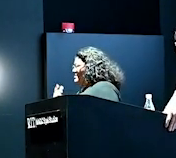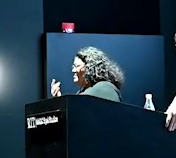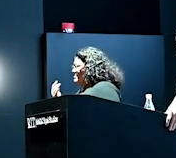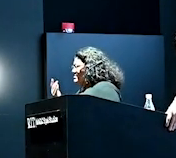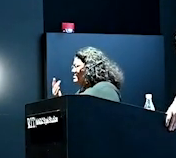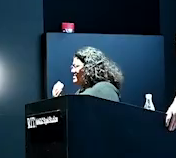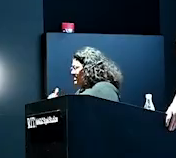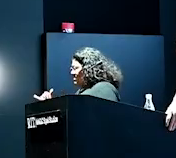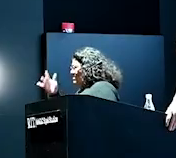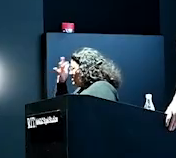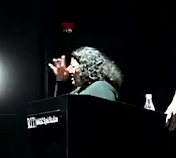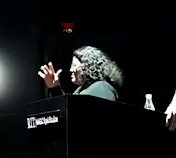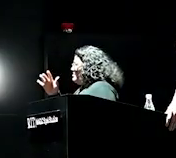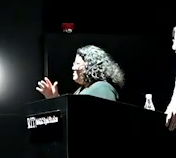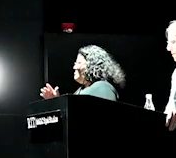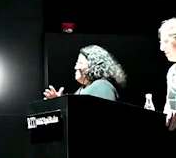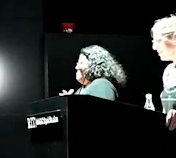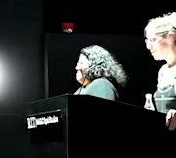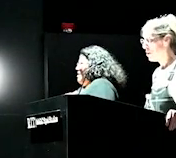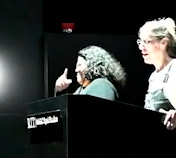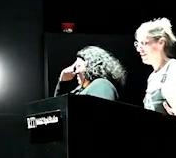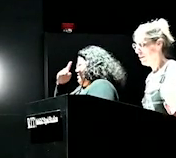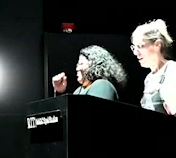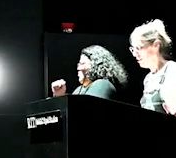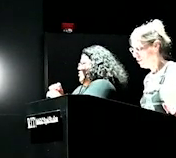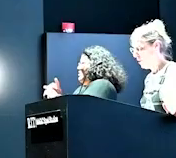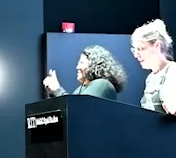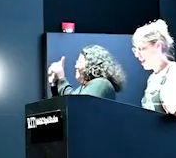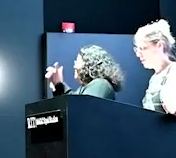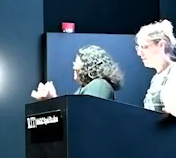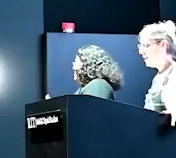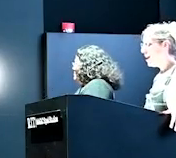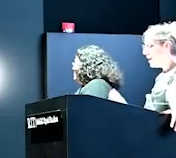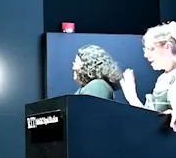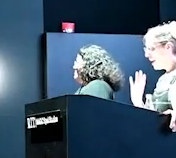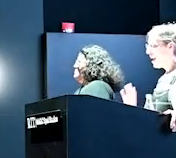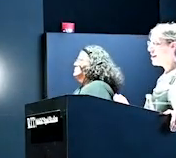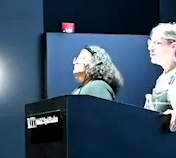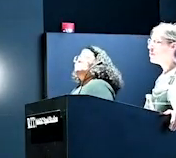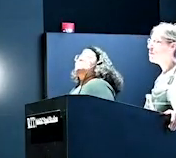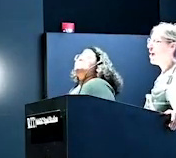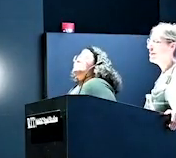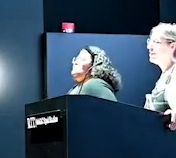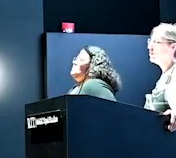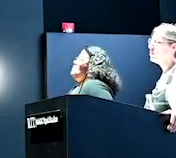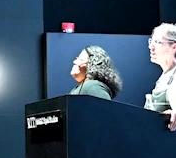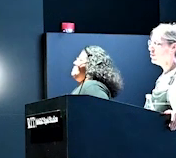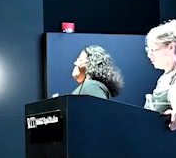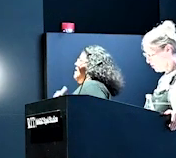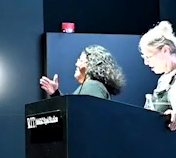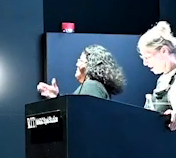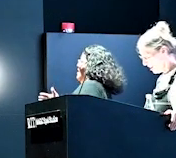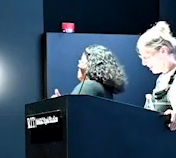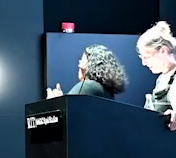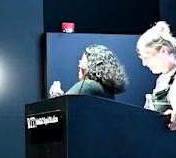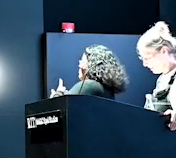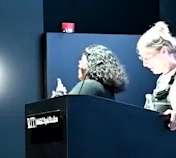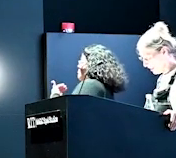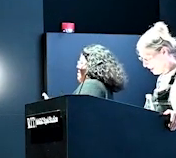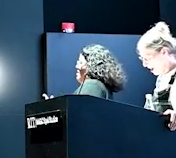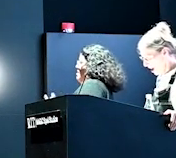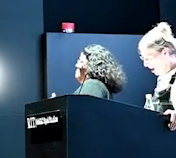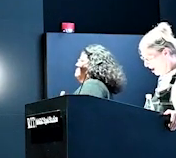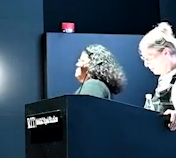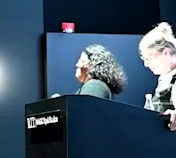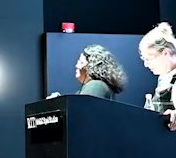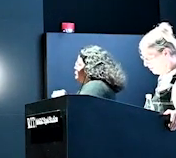different. So this is one of my side projects right now is, again, going back to the really strong and